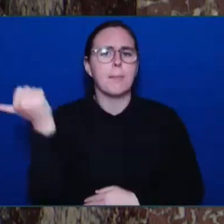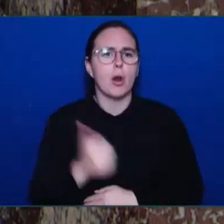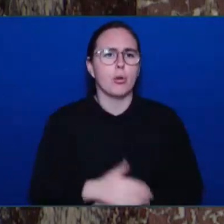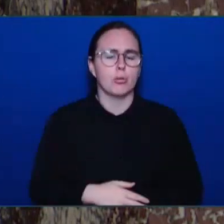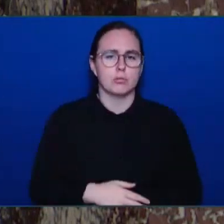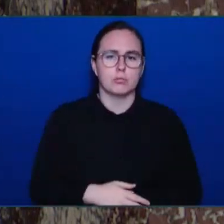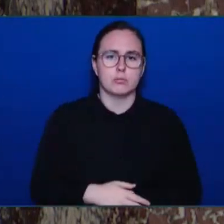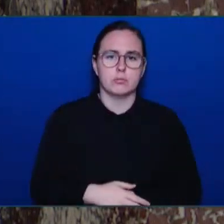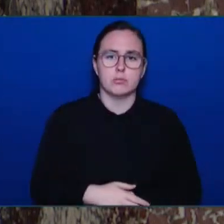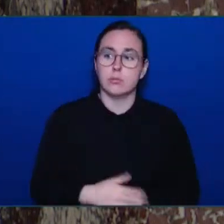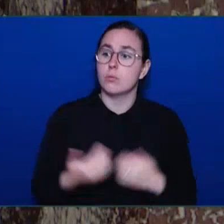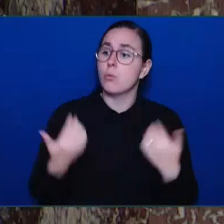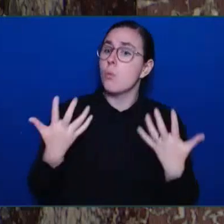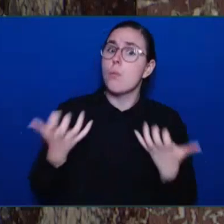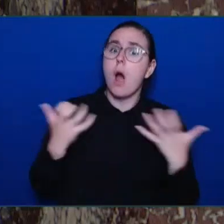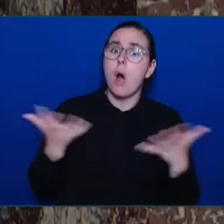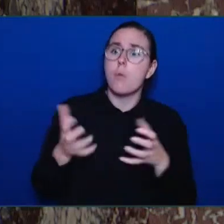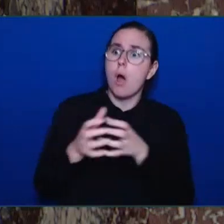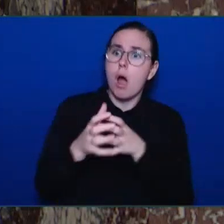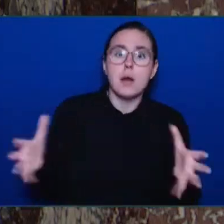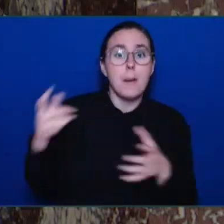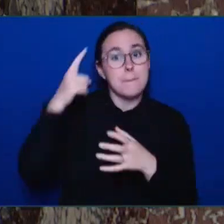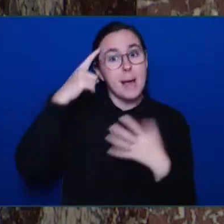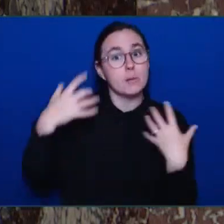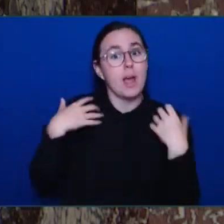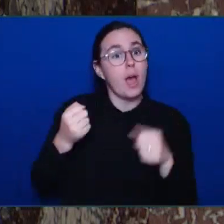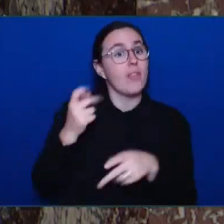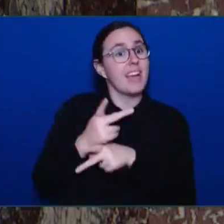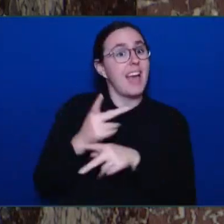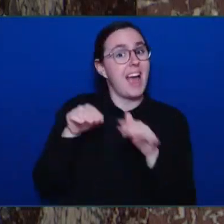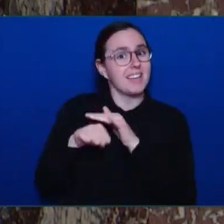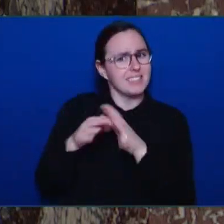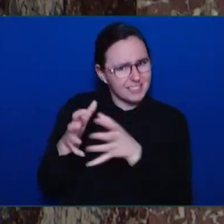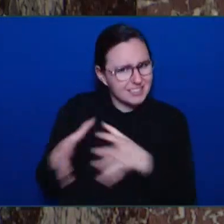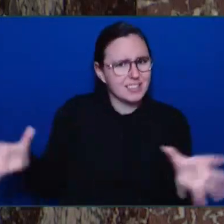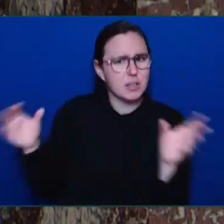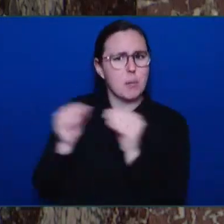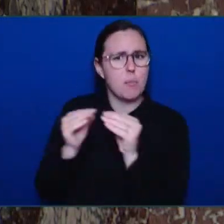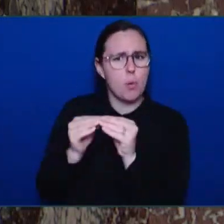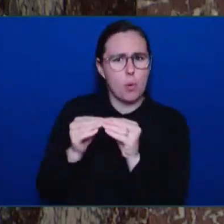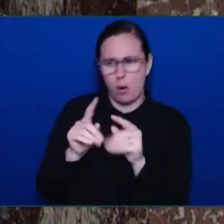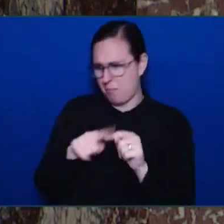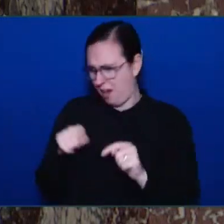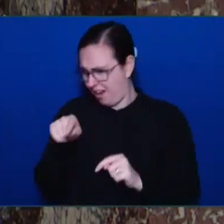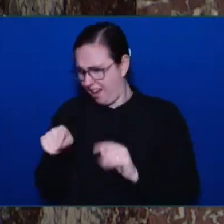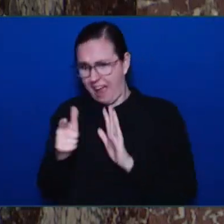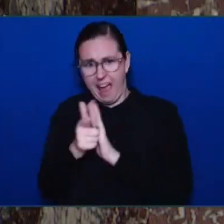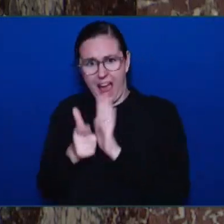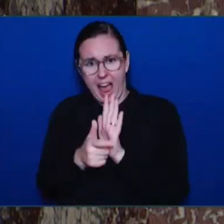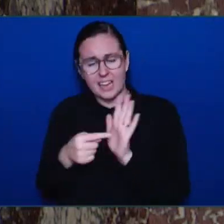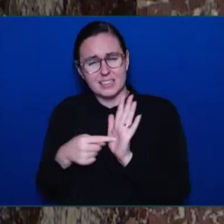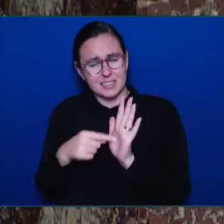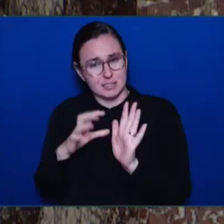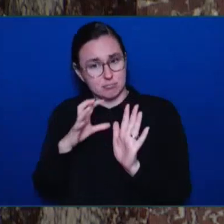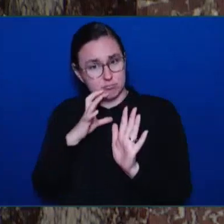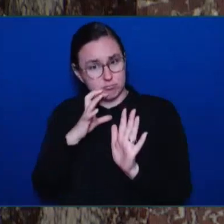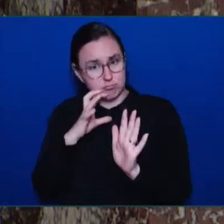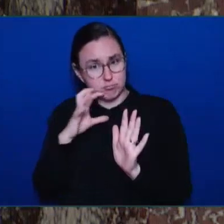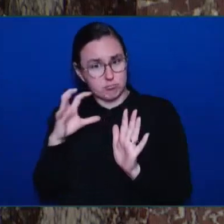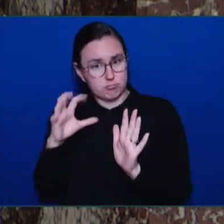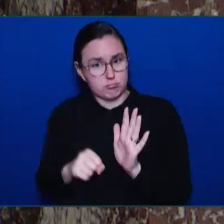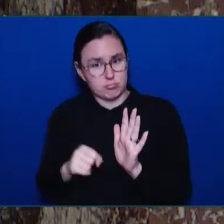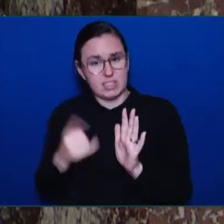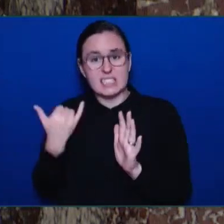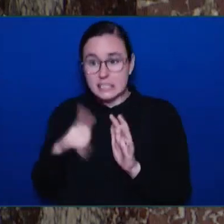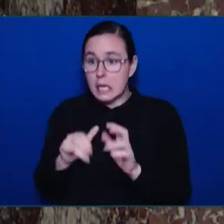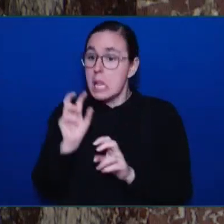dollars in an outdated Act. Our understanding of mental health and substance use disorders has changed drastically in the last decade, yet